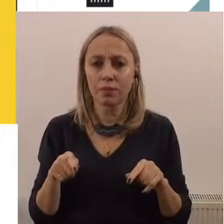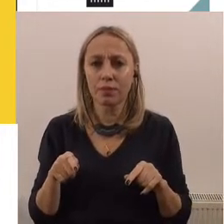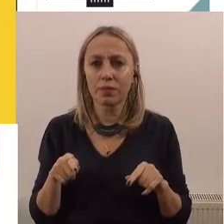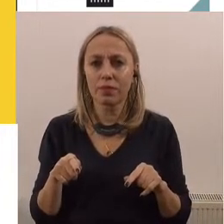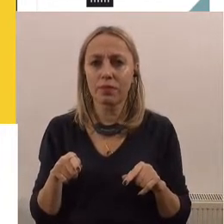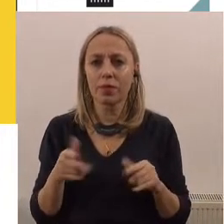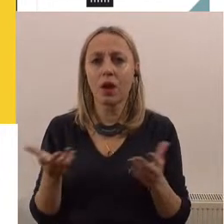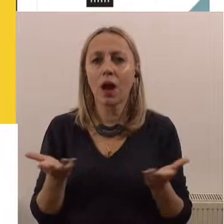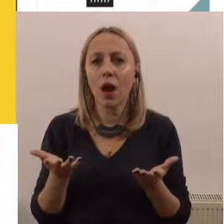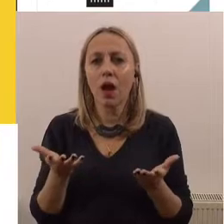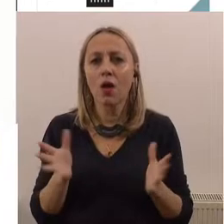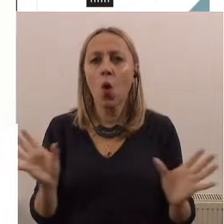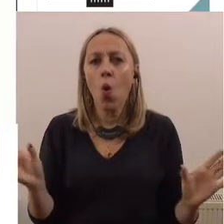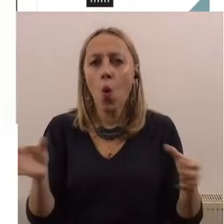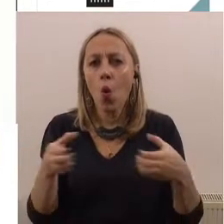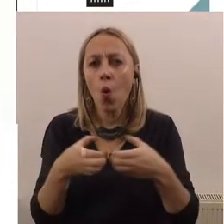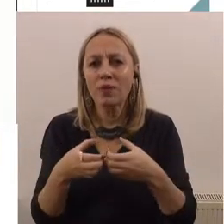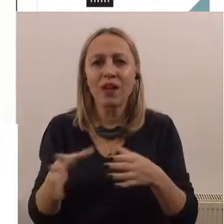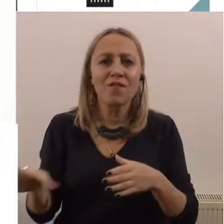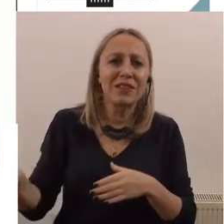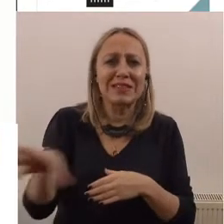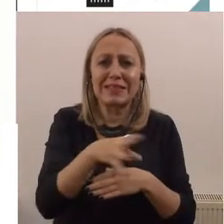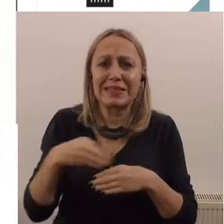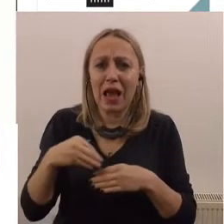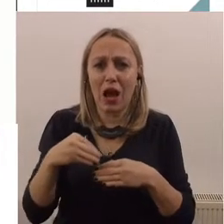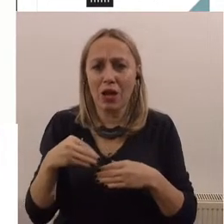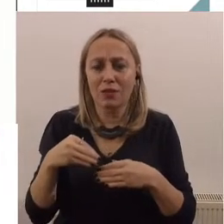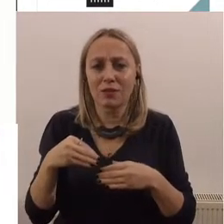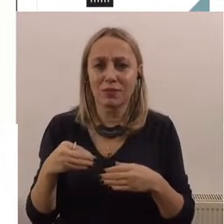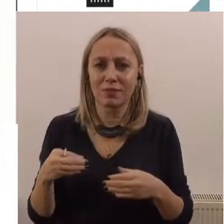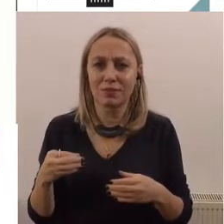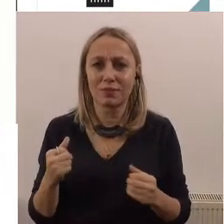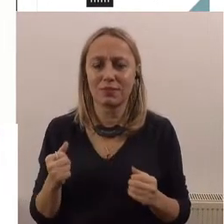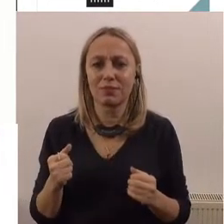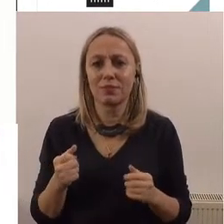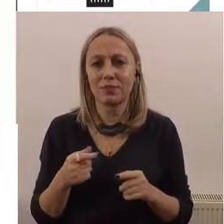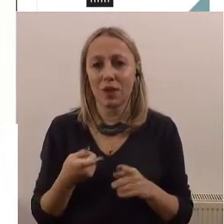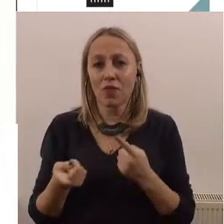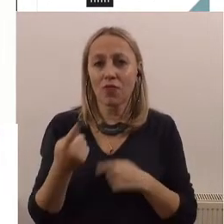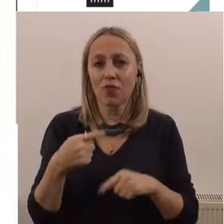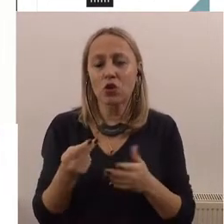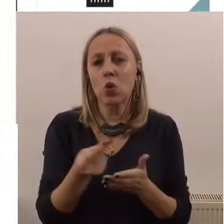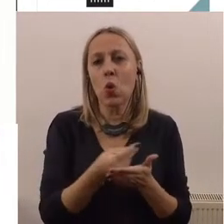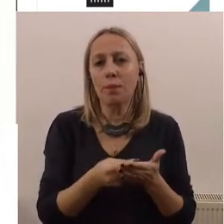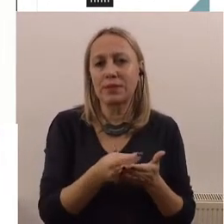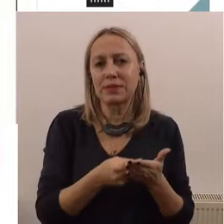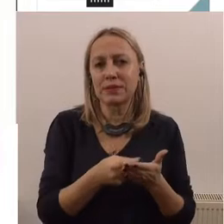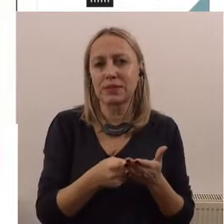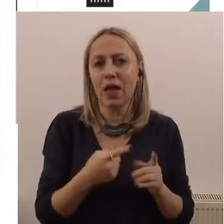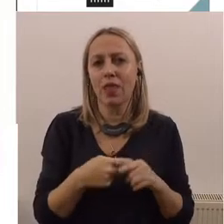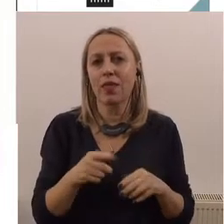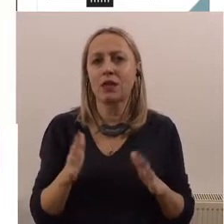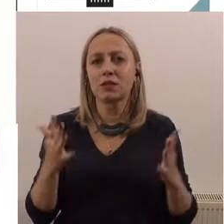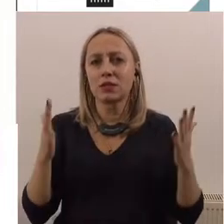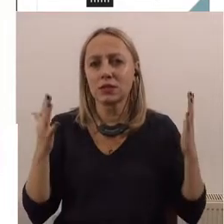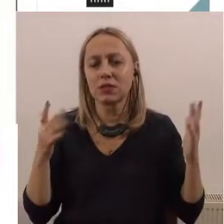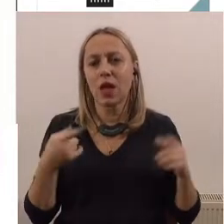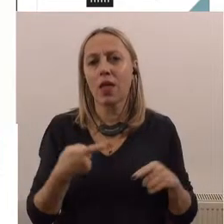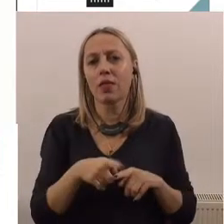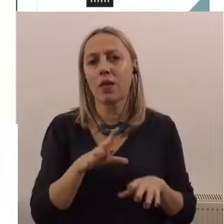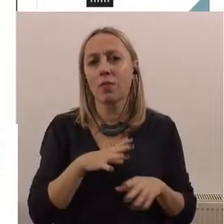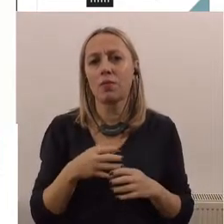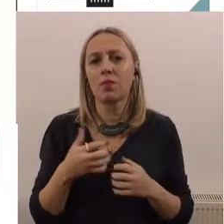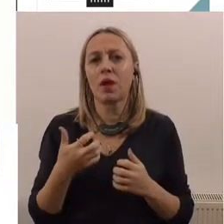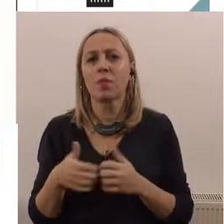together. So back to the description. So it was the interdisciplinary long-term project,